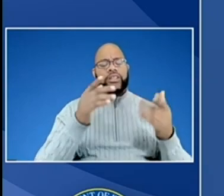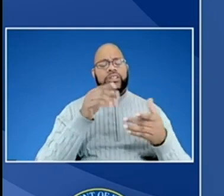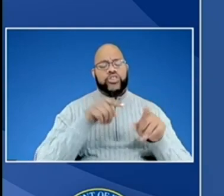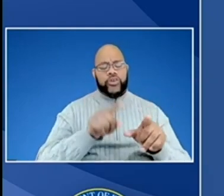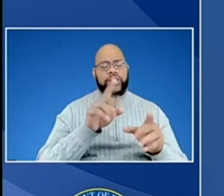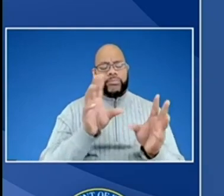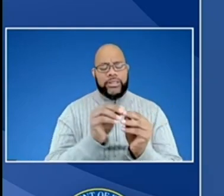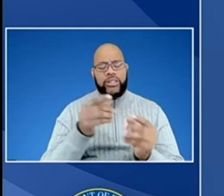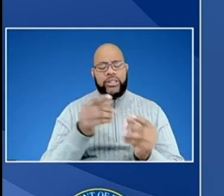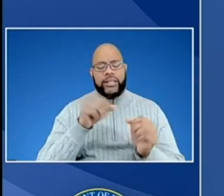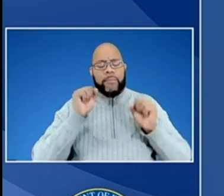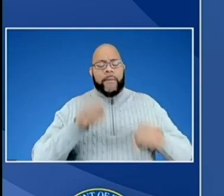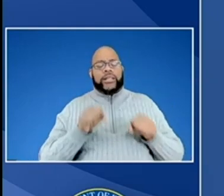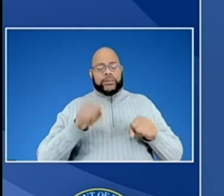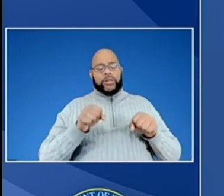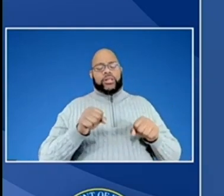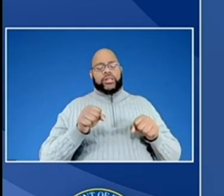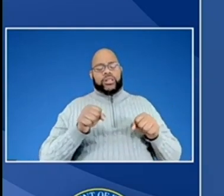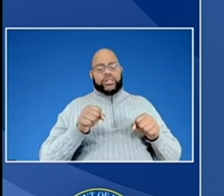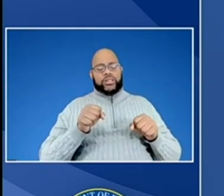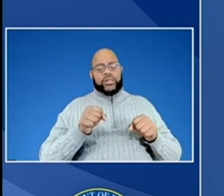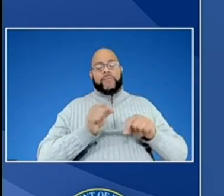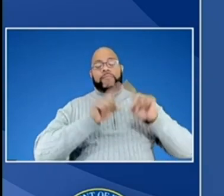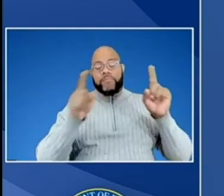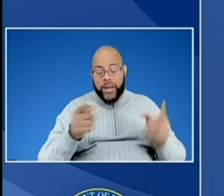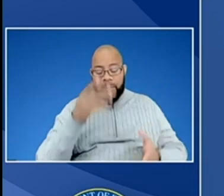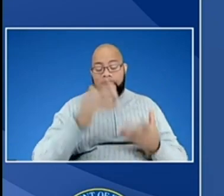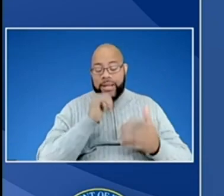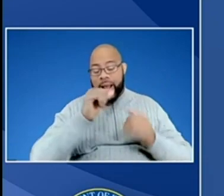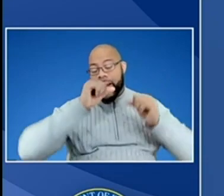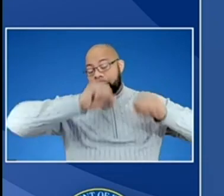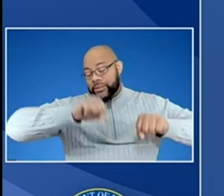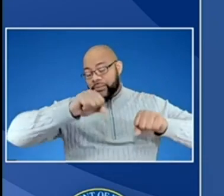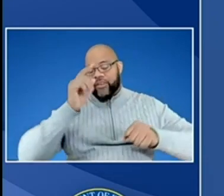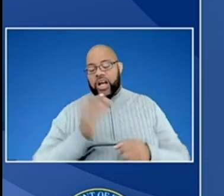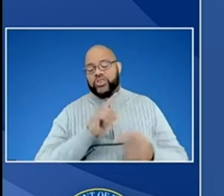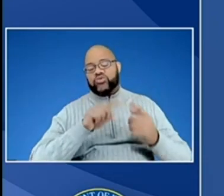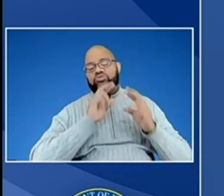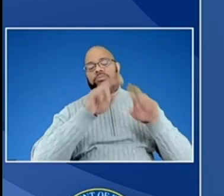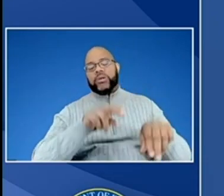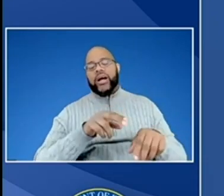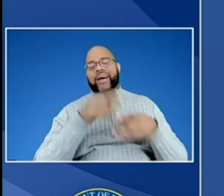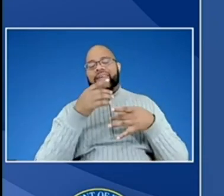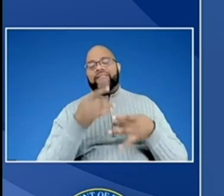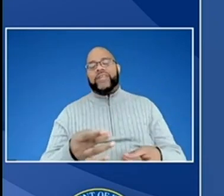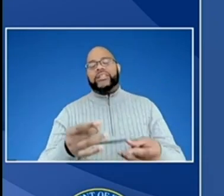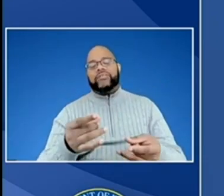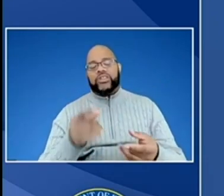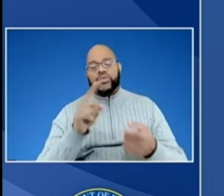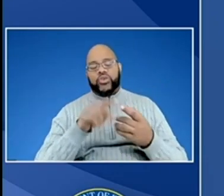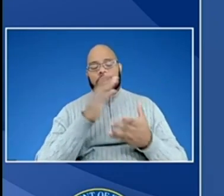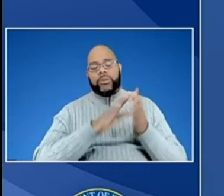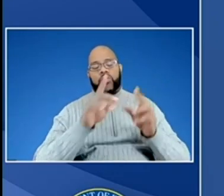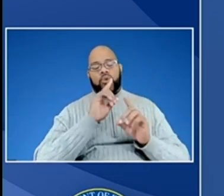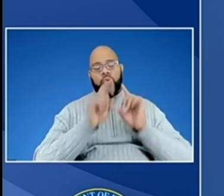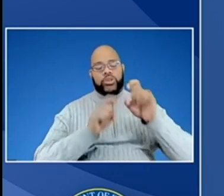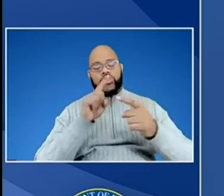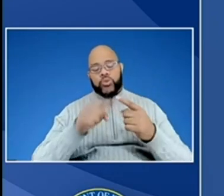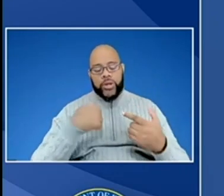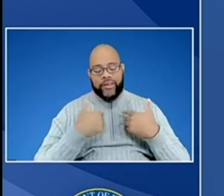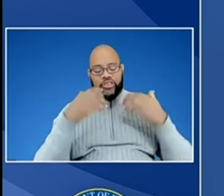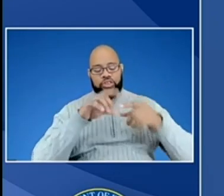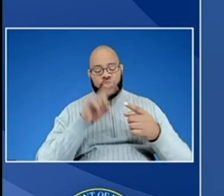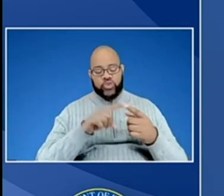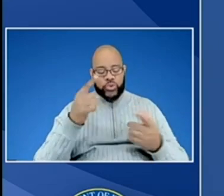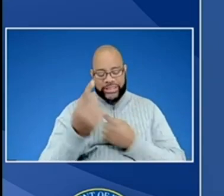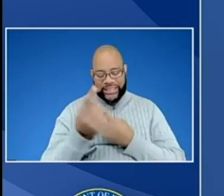where feasible and possible. However, it may not be possible for us to respond effectively to some of your questions until we've had a chance to